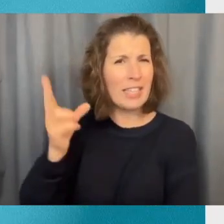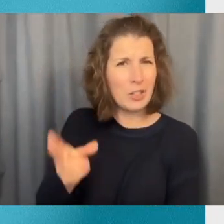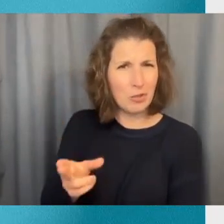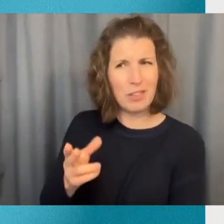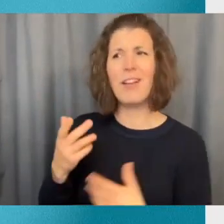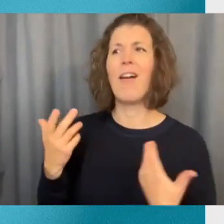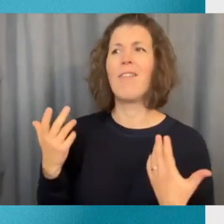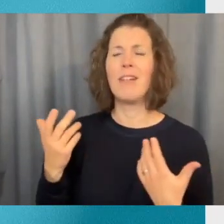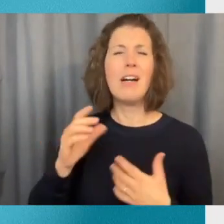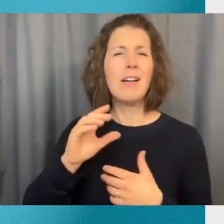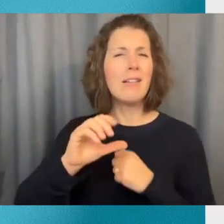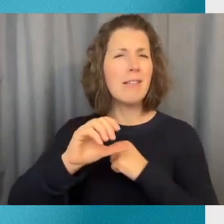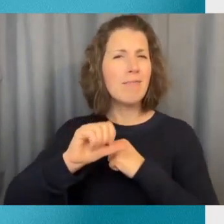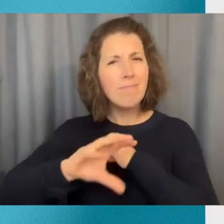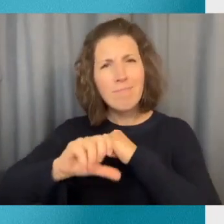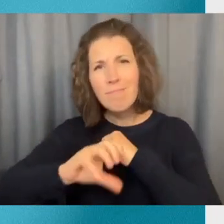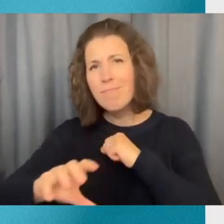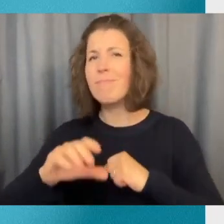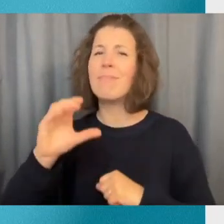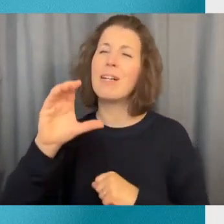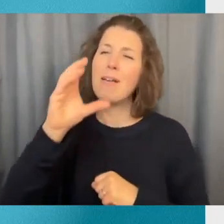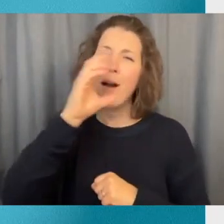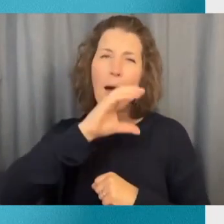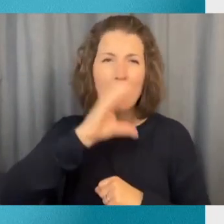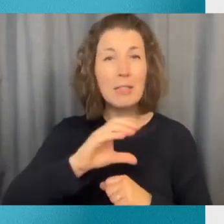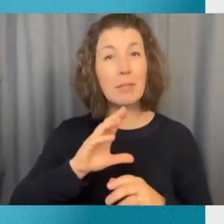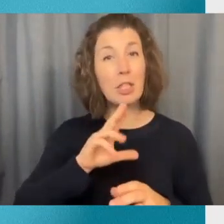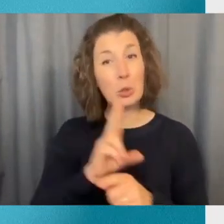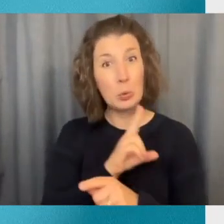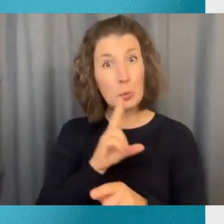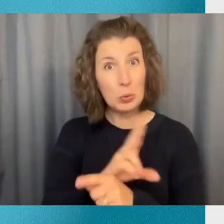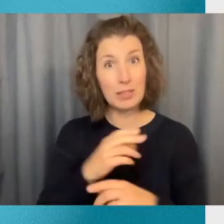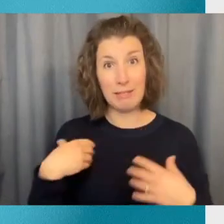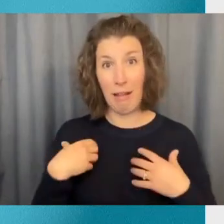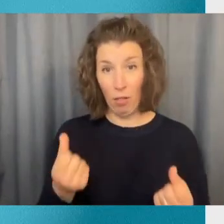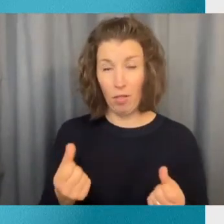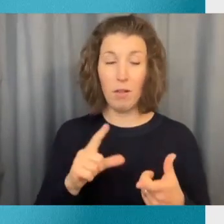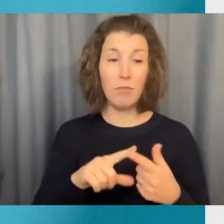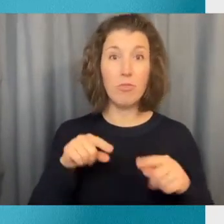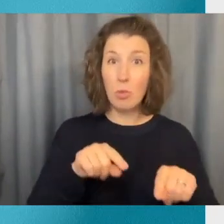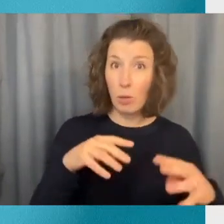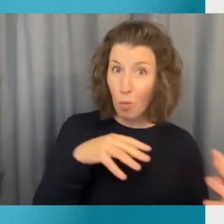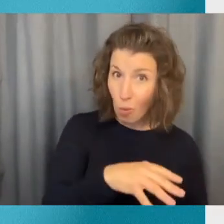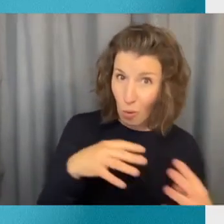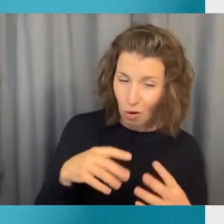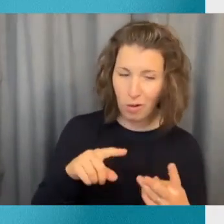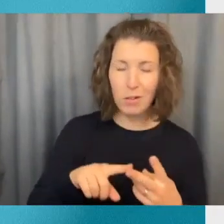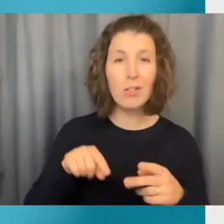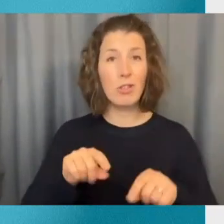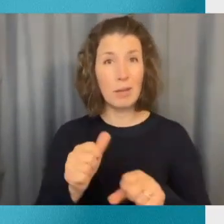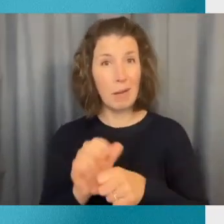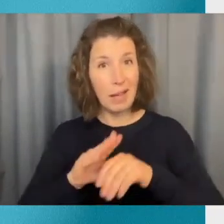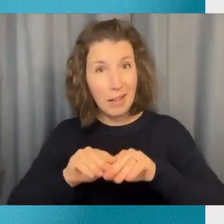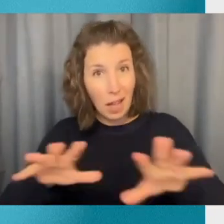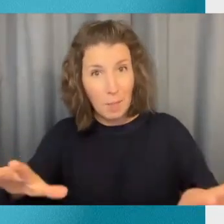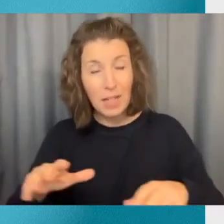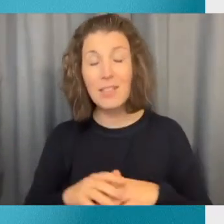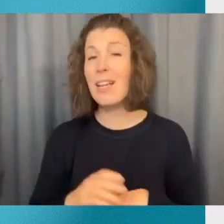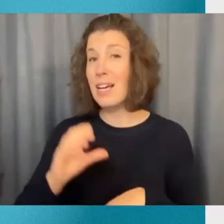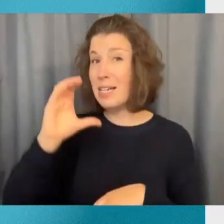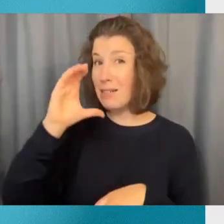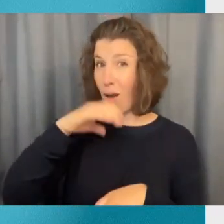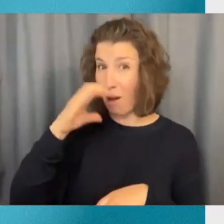health, particularly in crisis, such as war or pandemic. And comics are actually